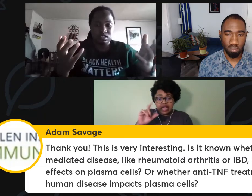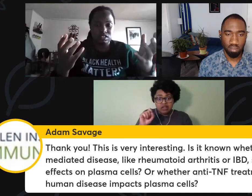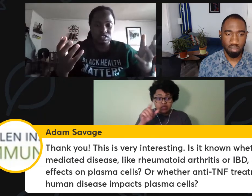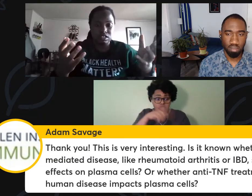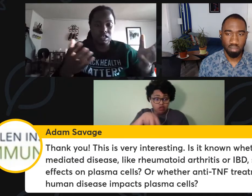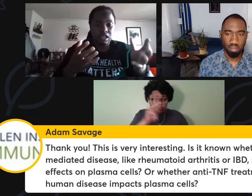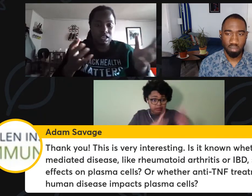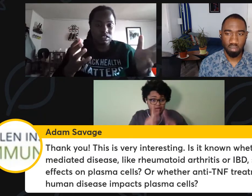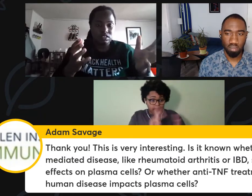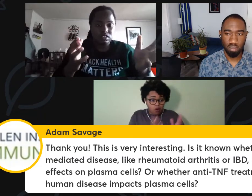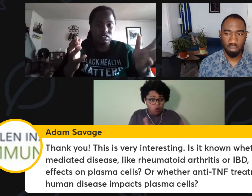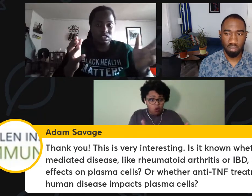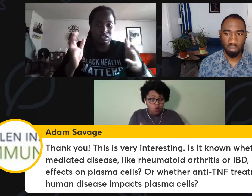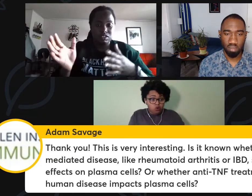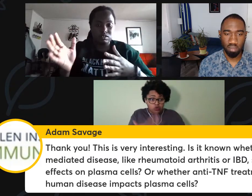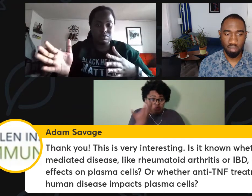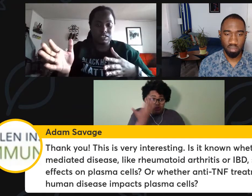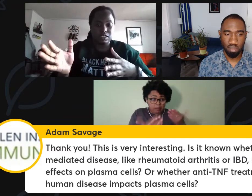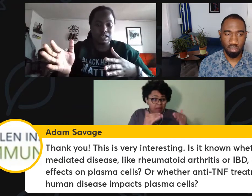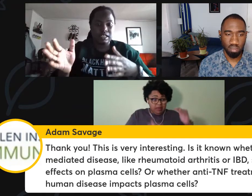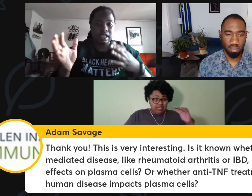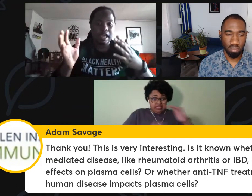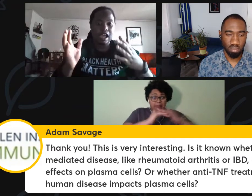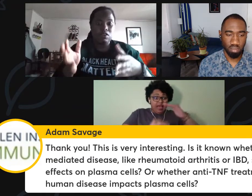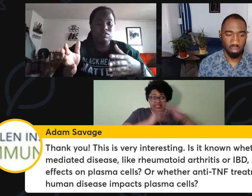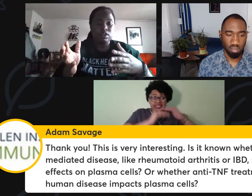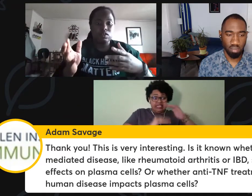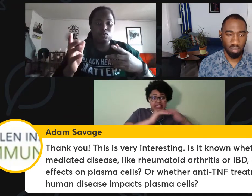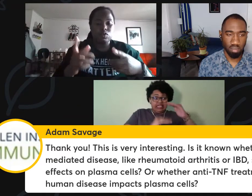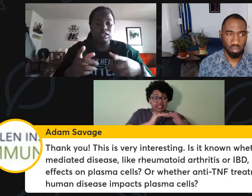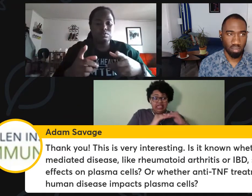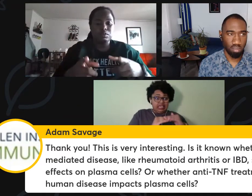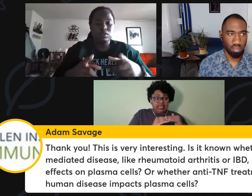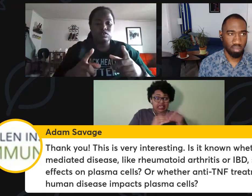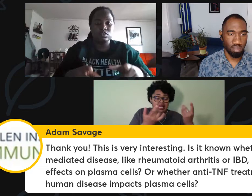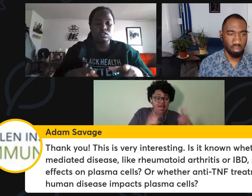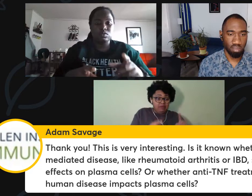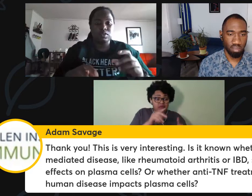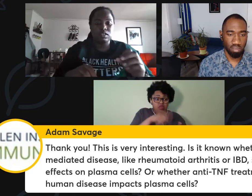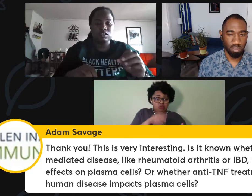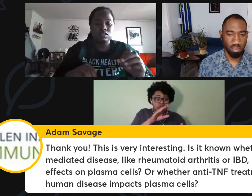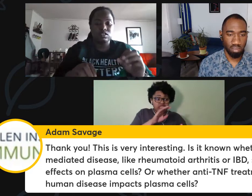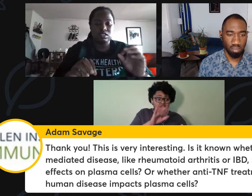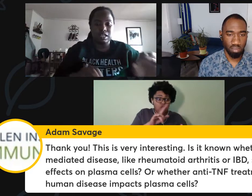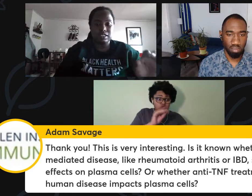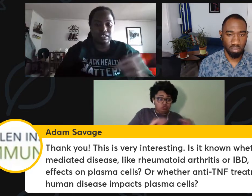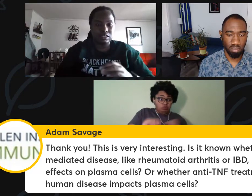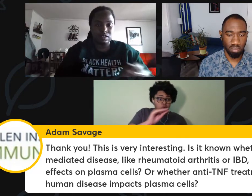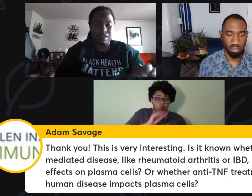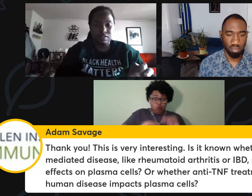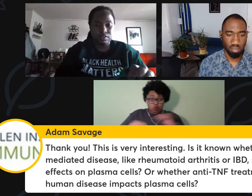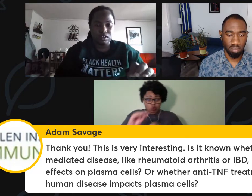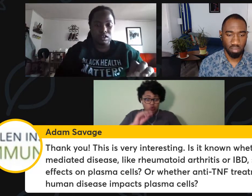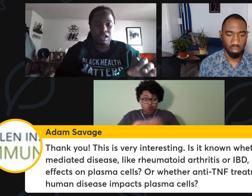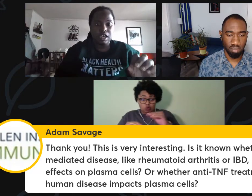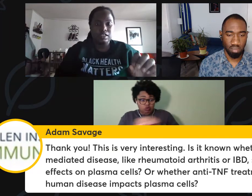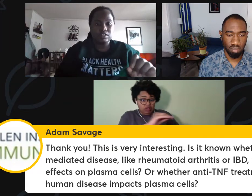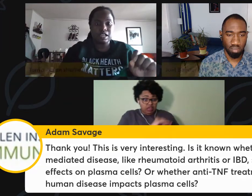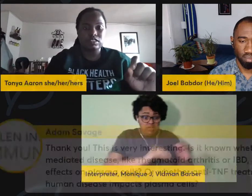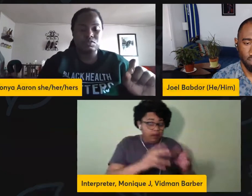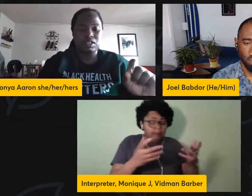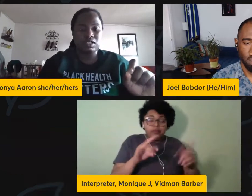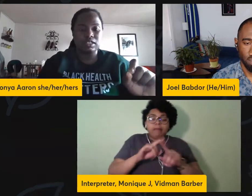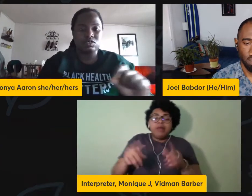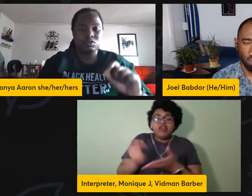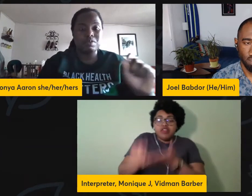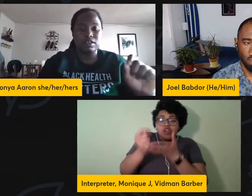in circulation, is something to investigate. However, when people have treated with just anti-TNF alpha, there's